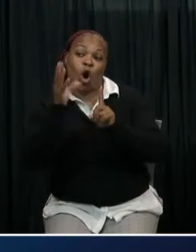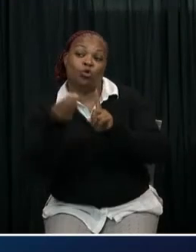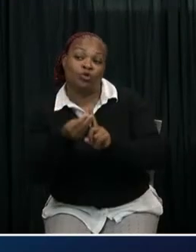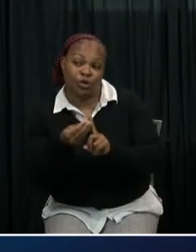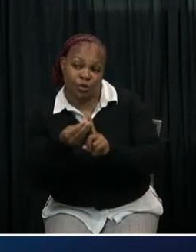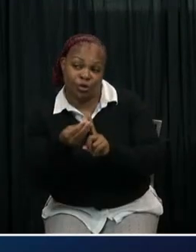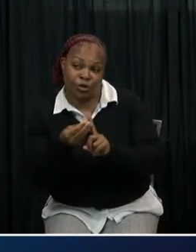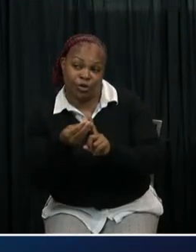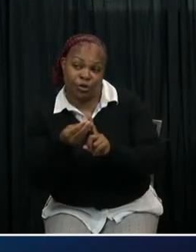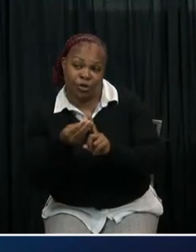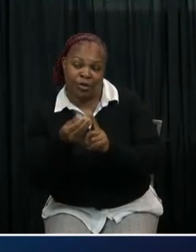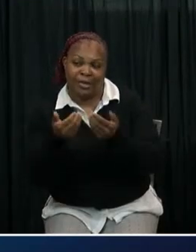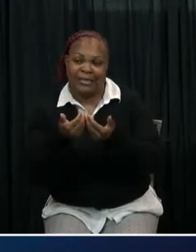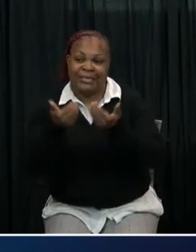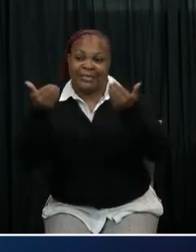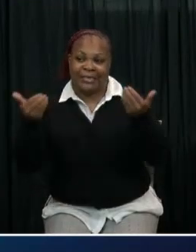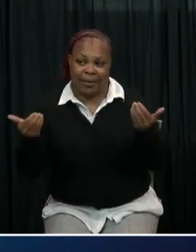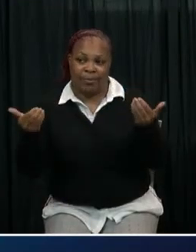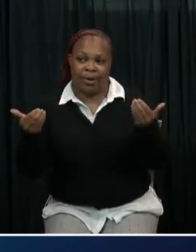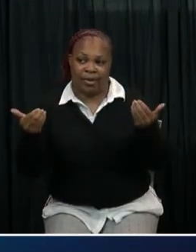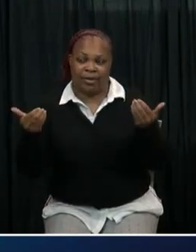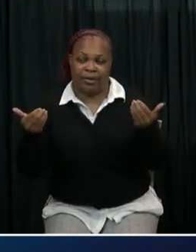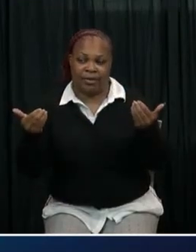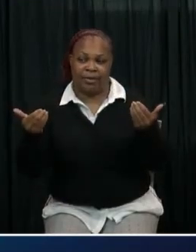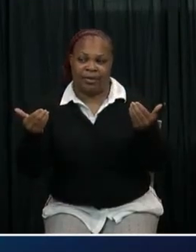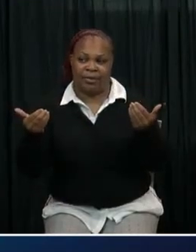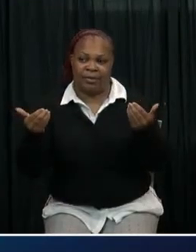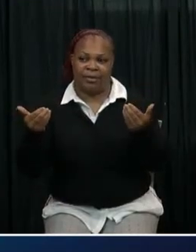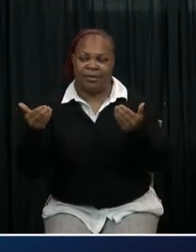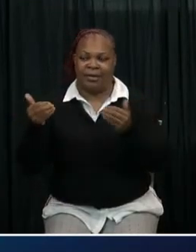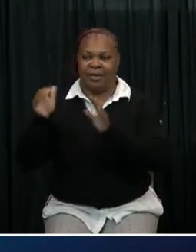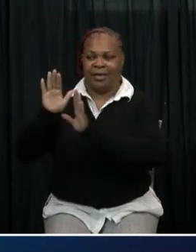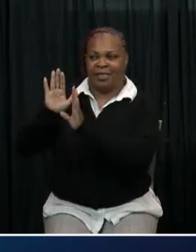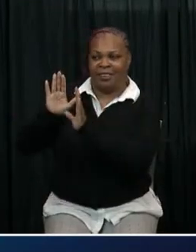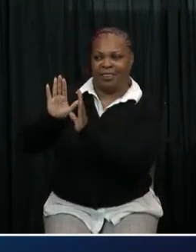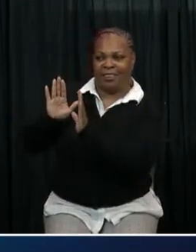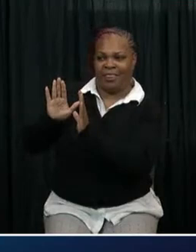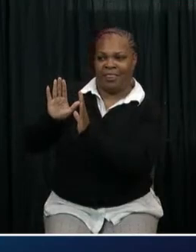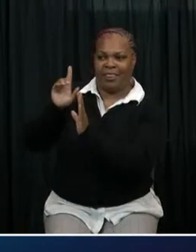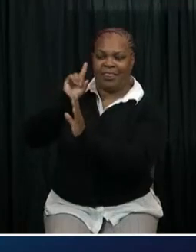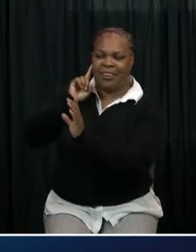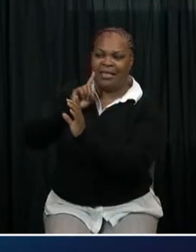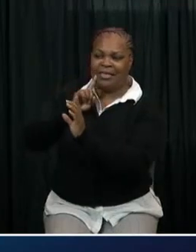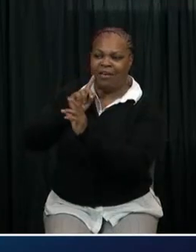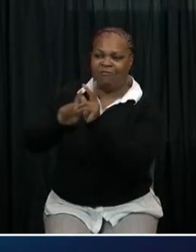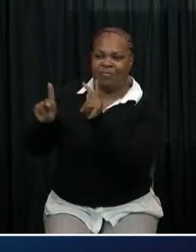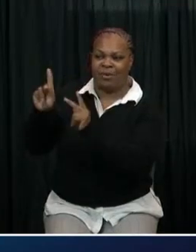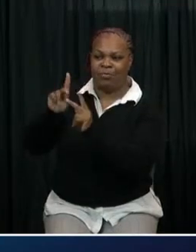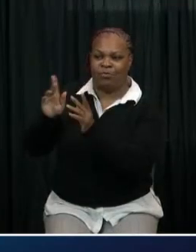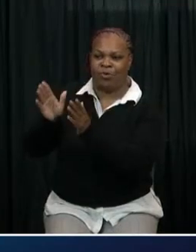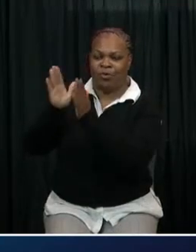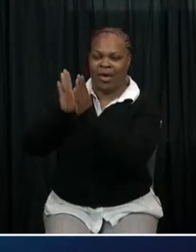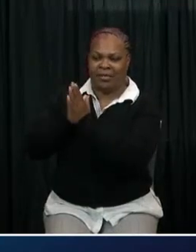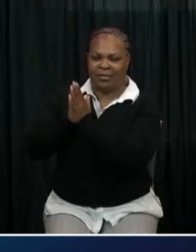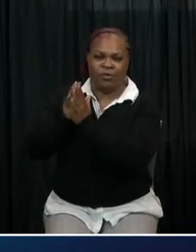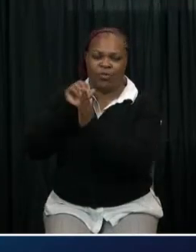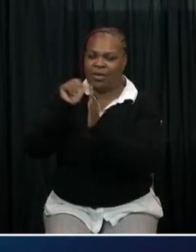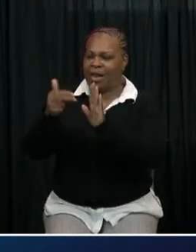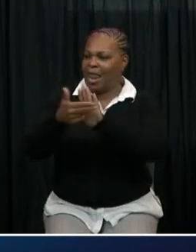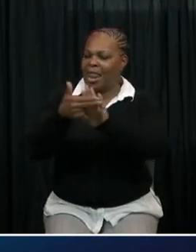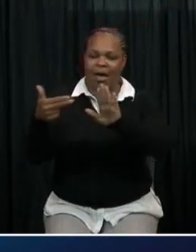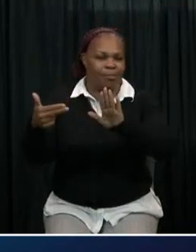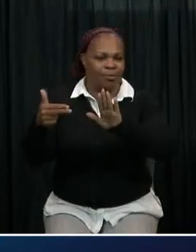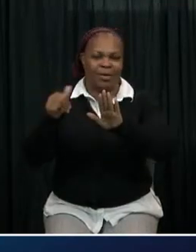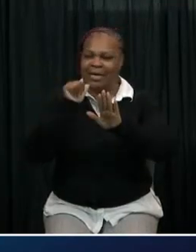that we put in separate category because that's their request. It's not we that are labeling them that way. It's not a